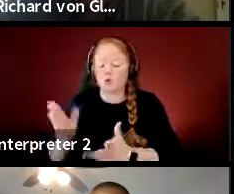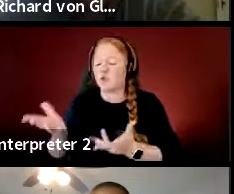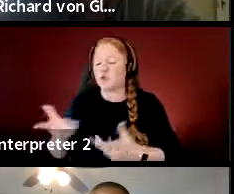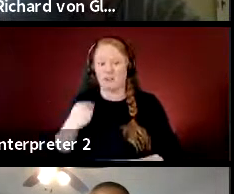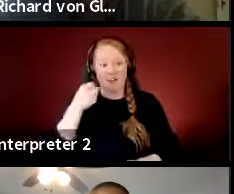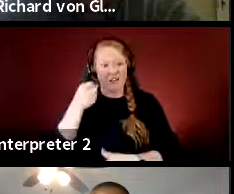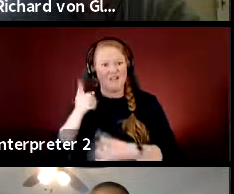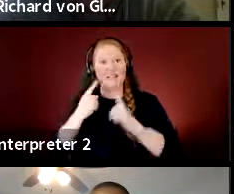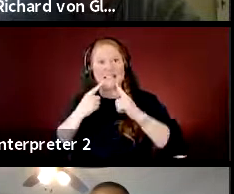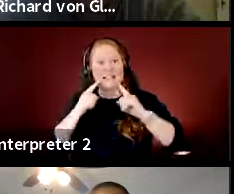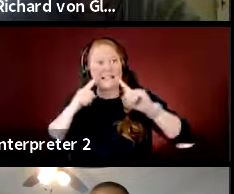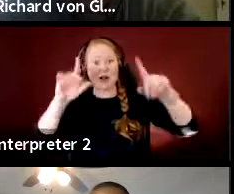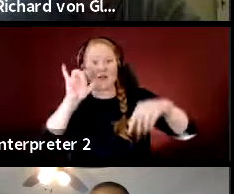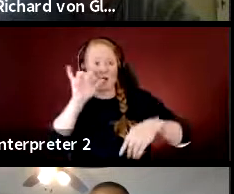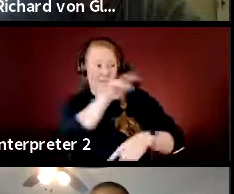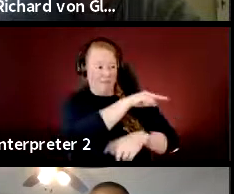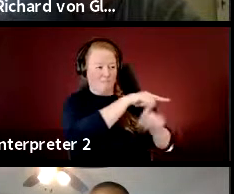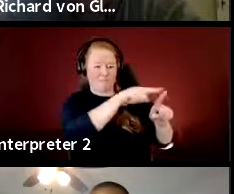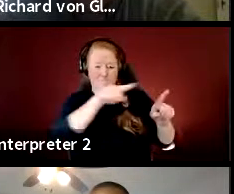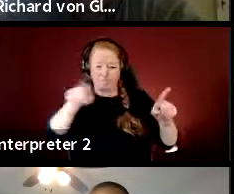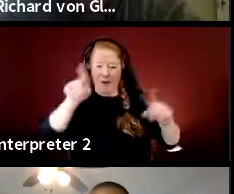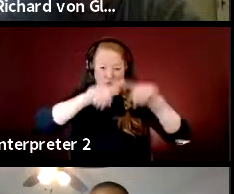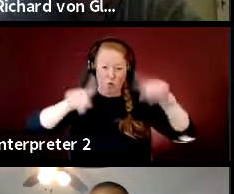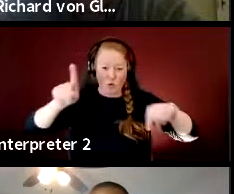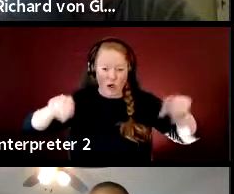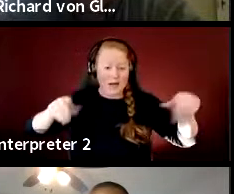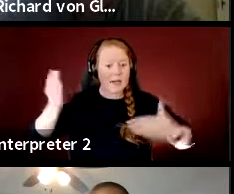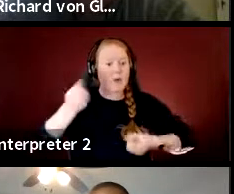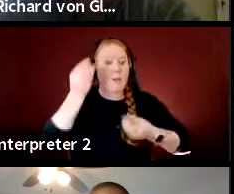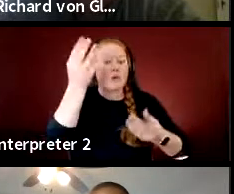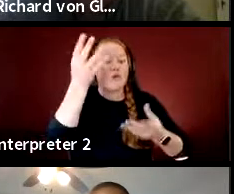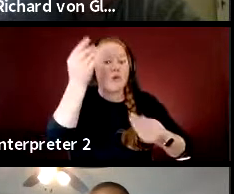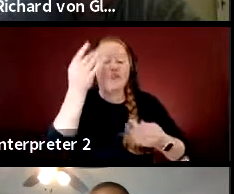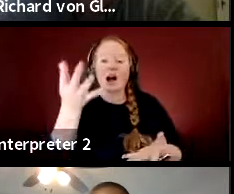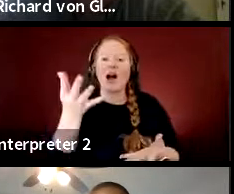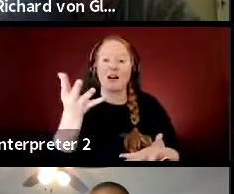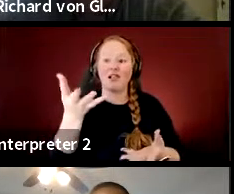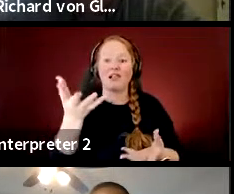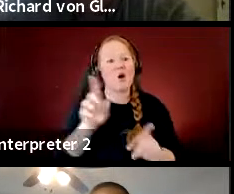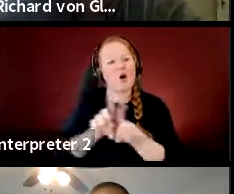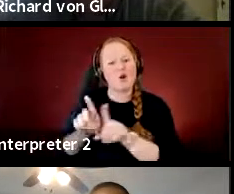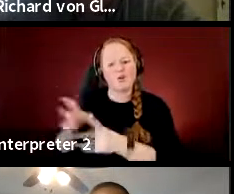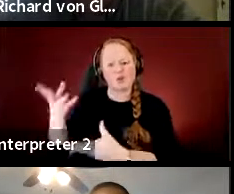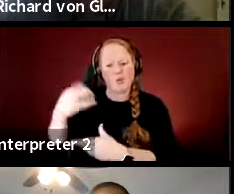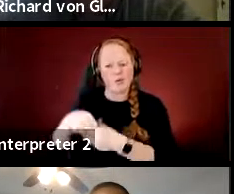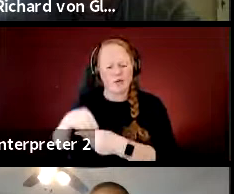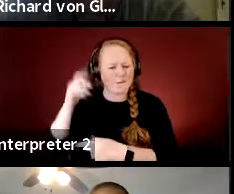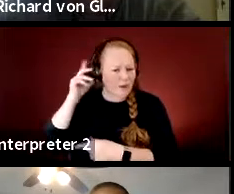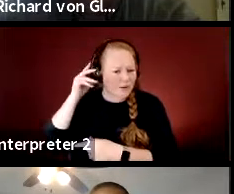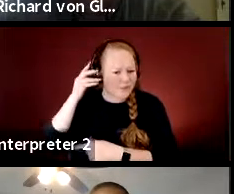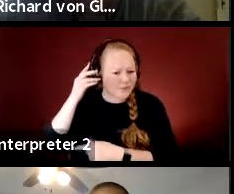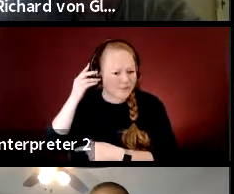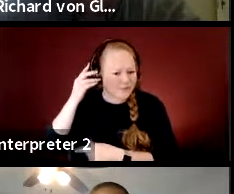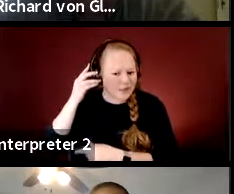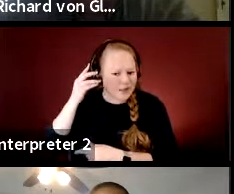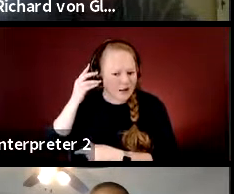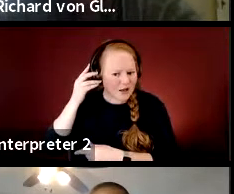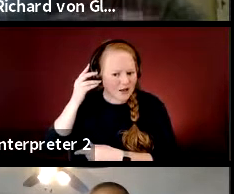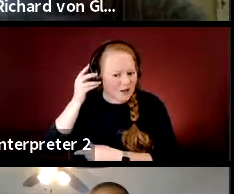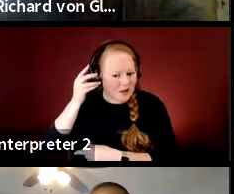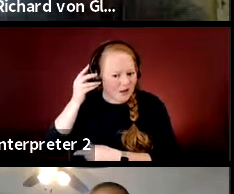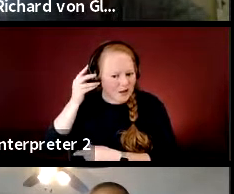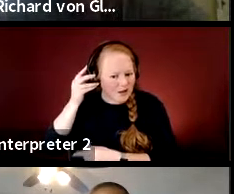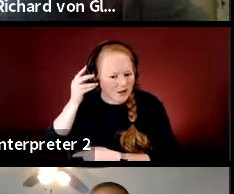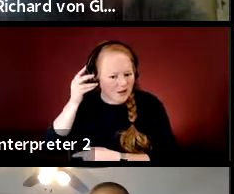these mediums to provide information, but also engage with the public around self-expression. When we think about some of the